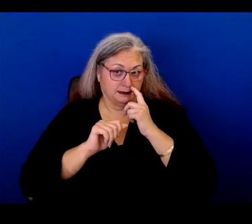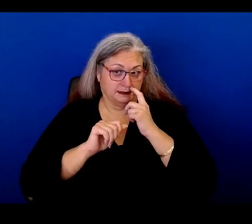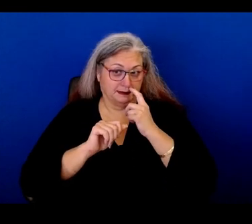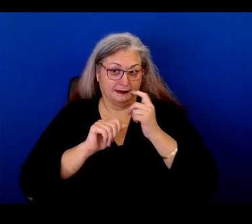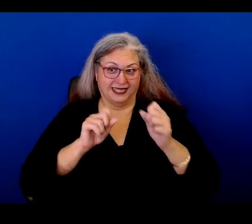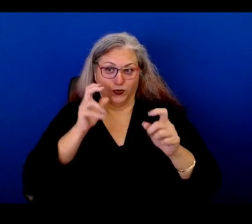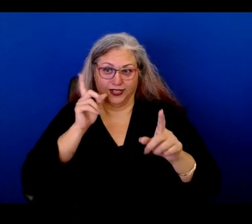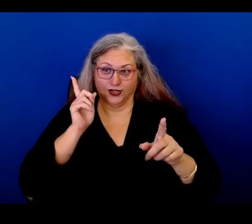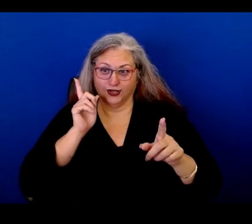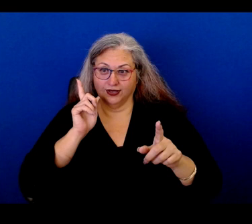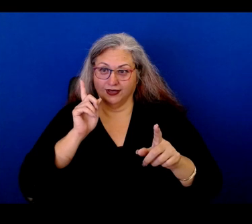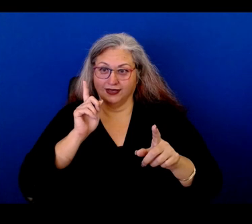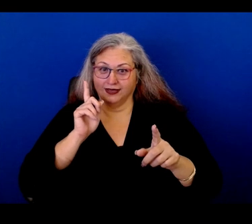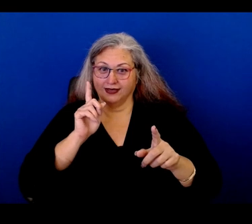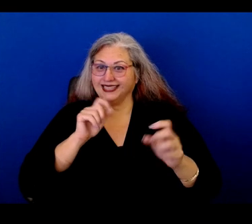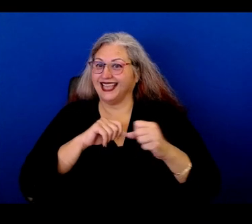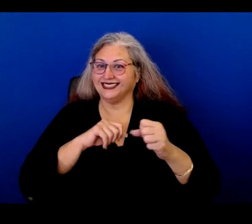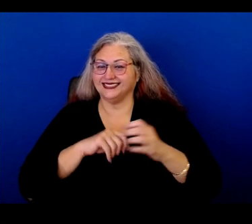can you hear her? Yes.